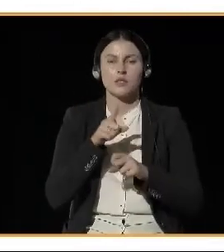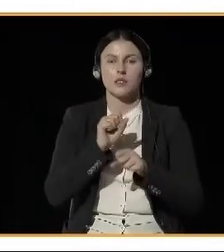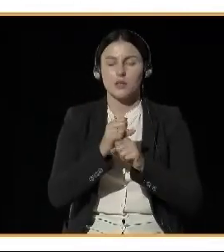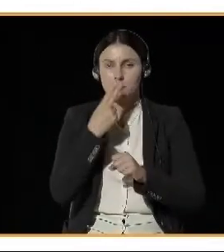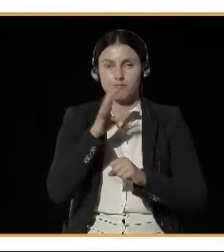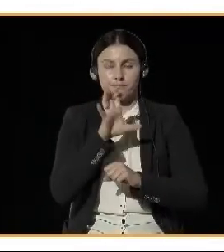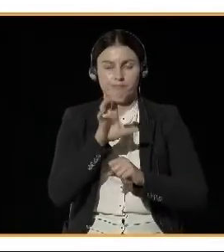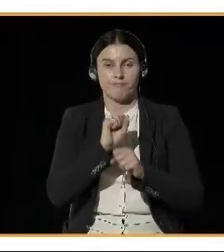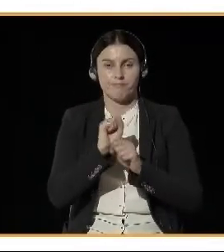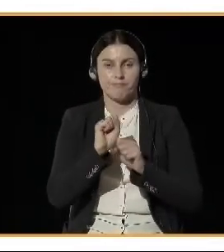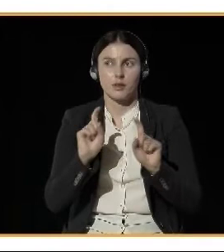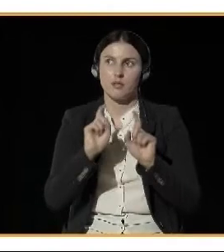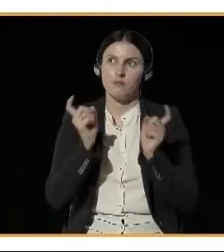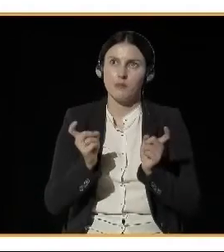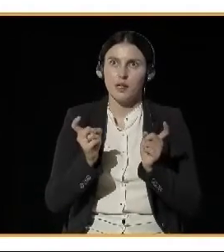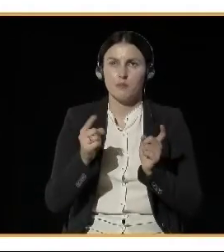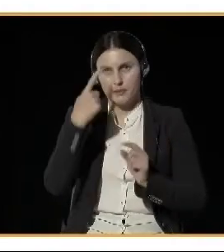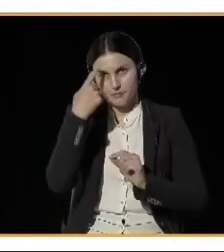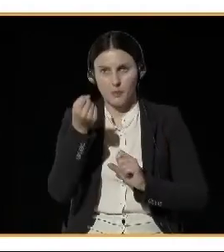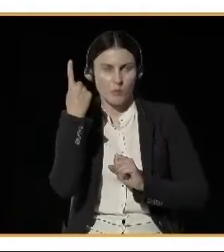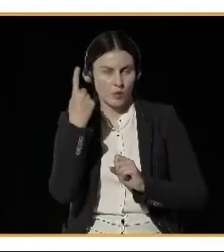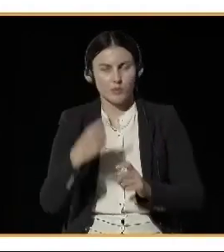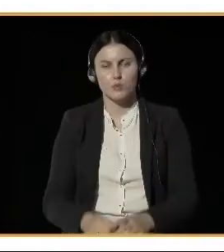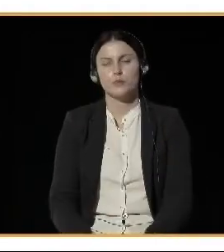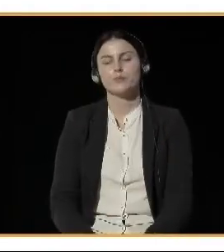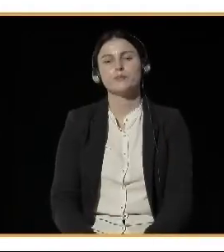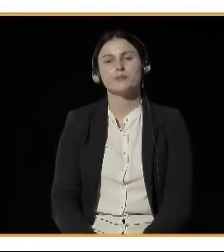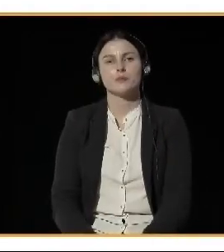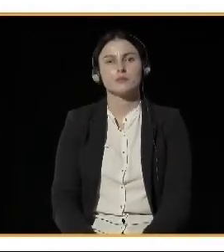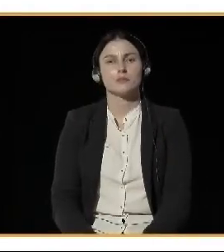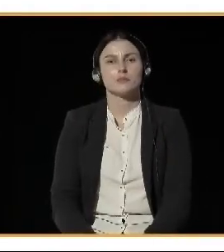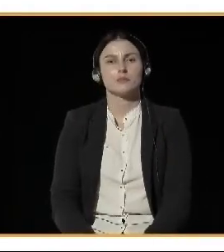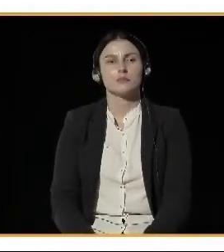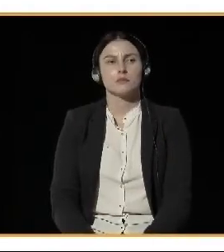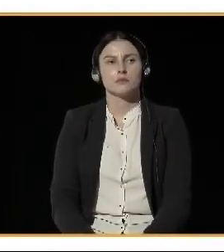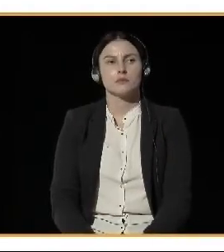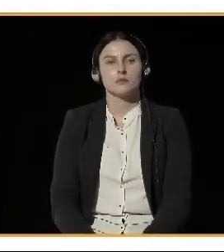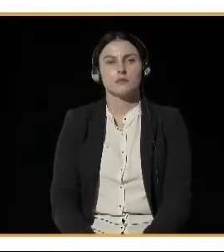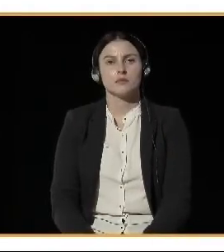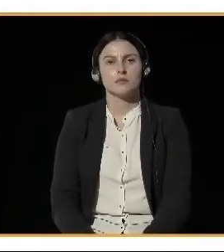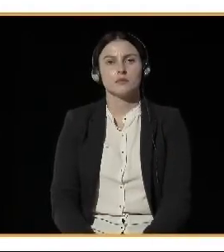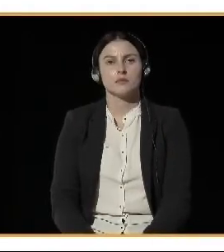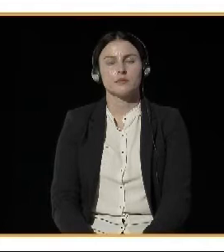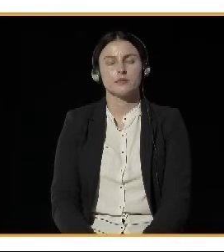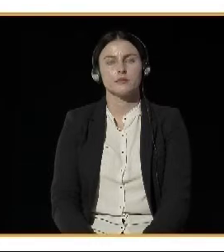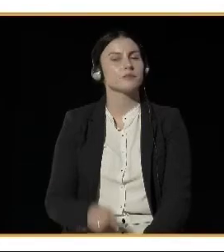concept and by the international